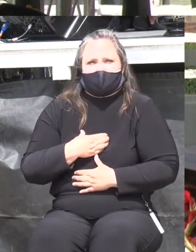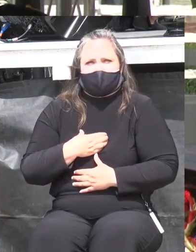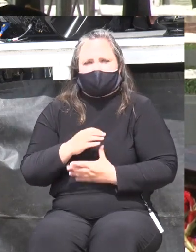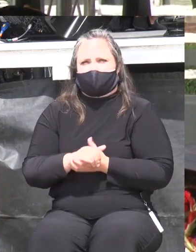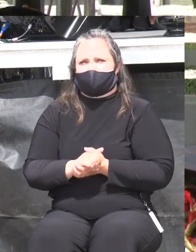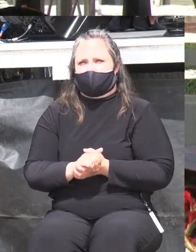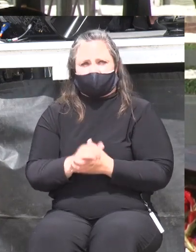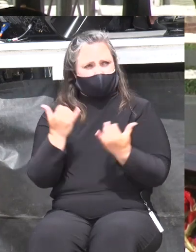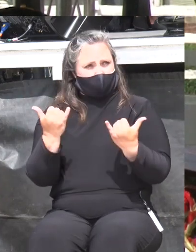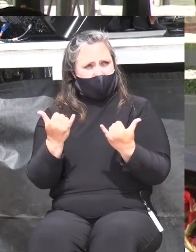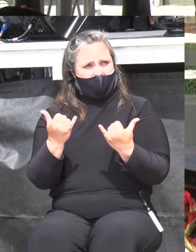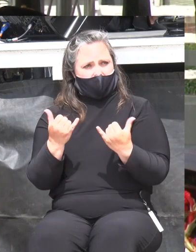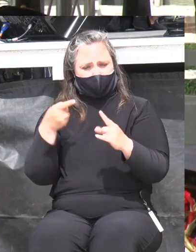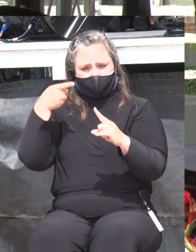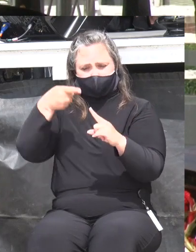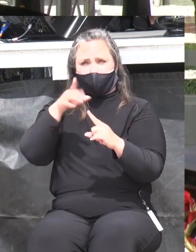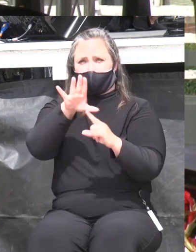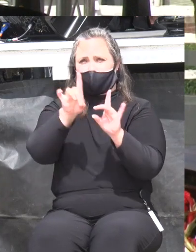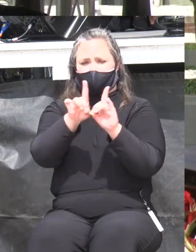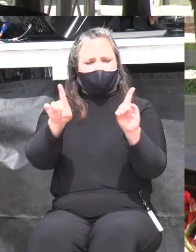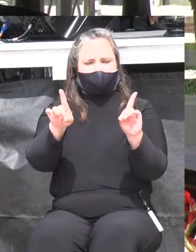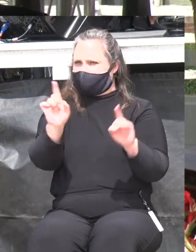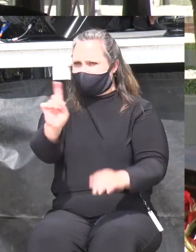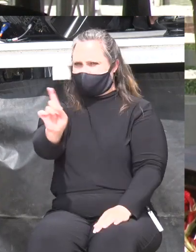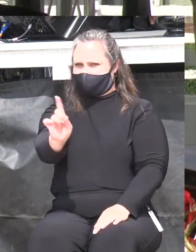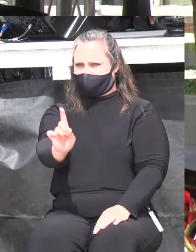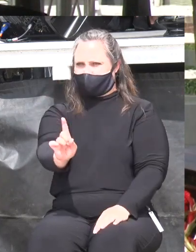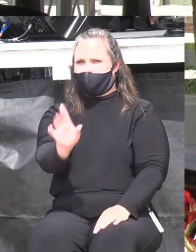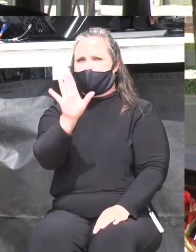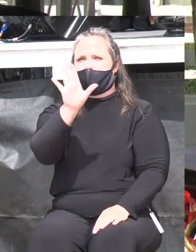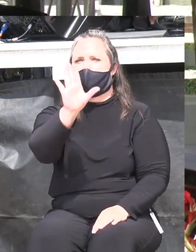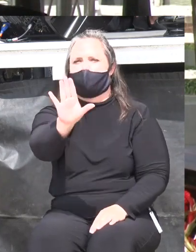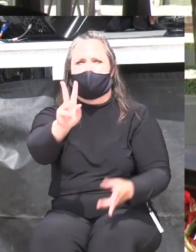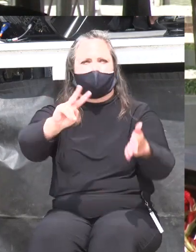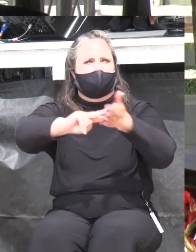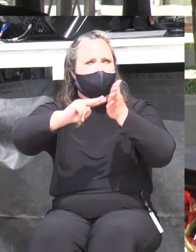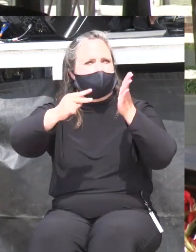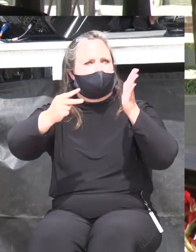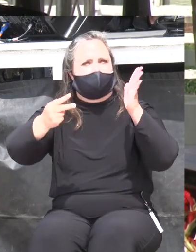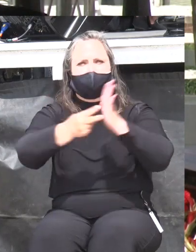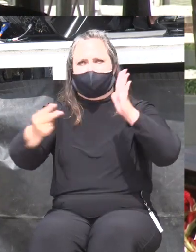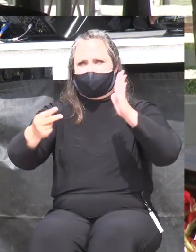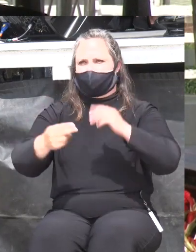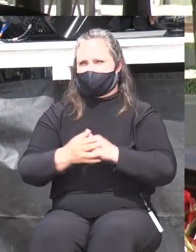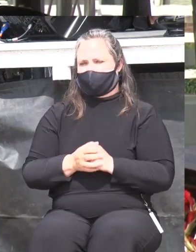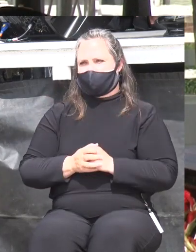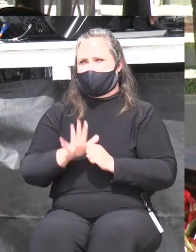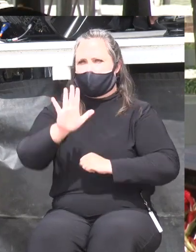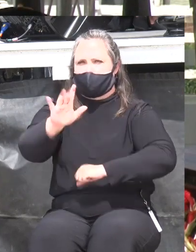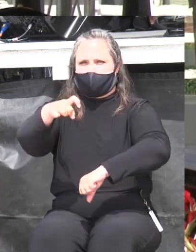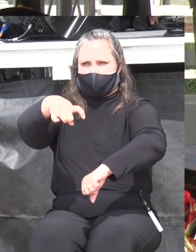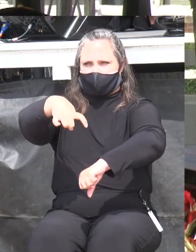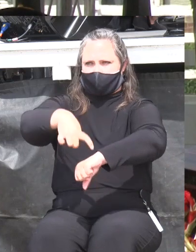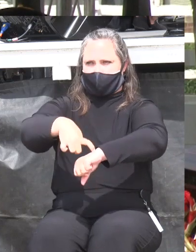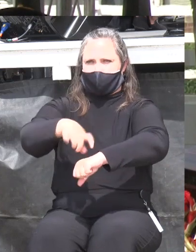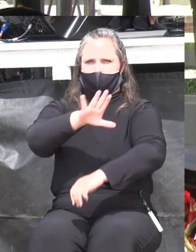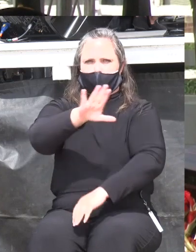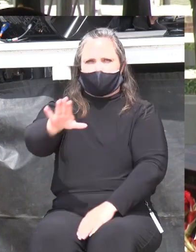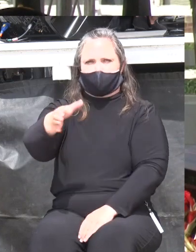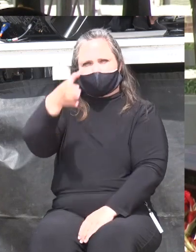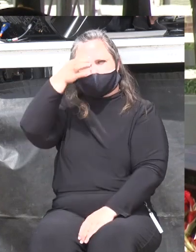degree. It's about your purpose. It's your time. Use your great knowledge and